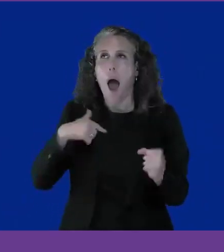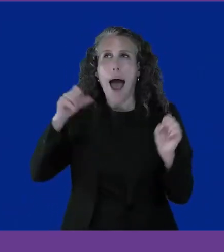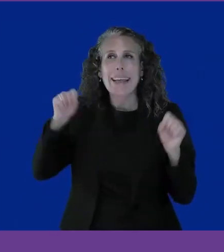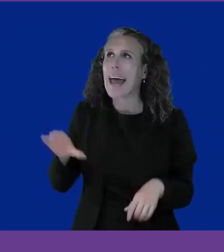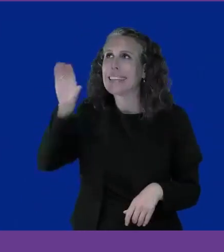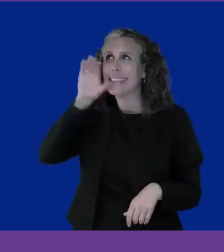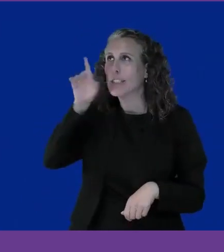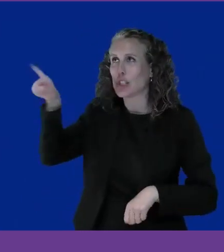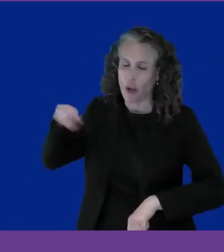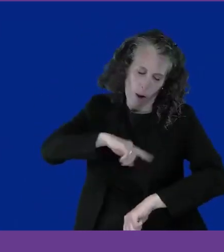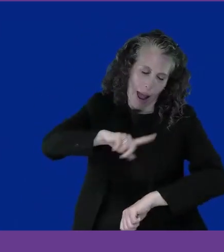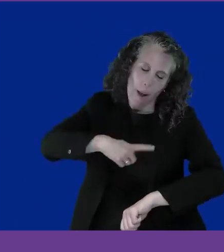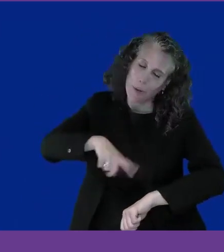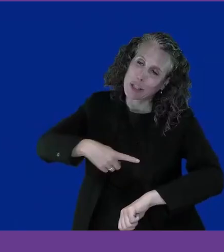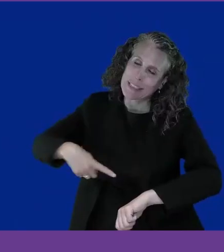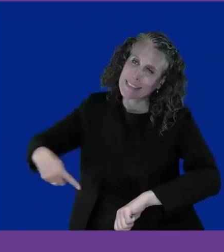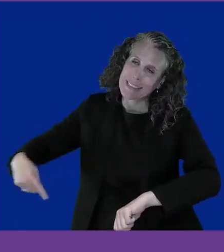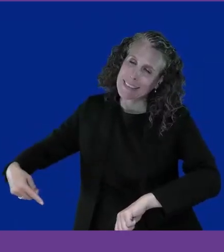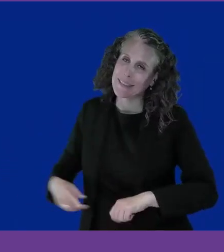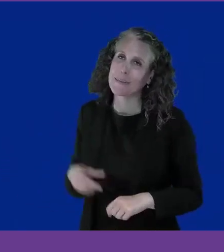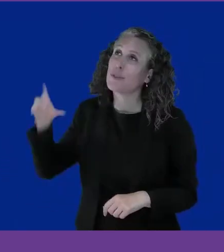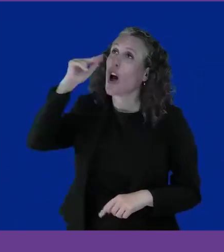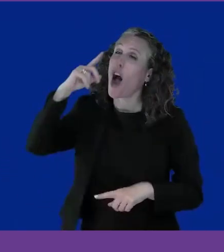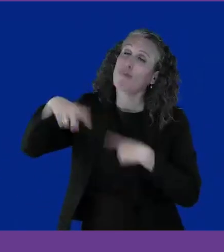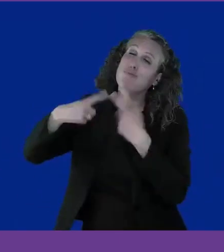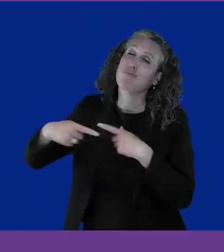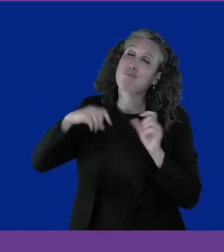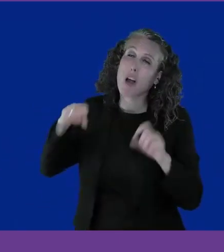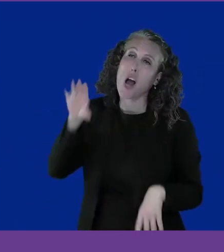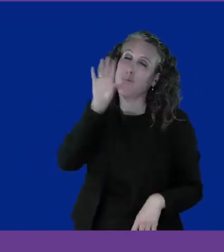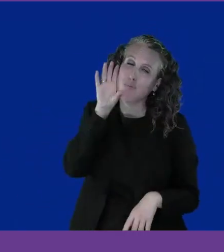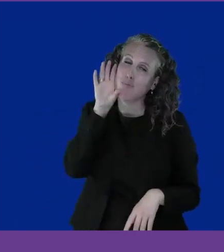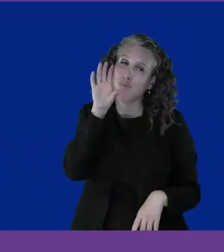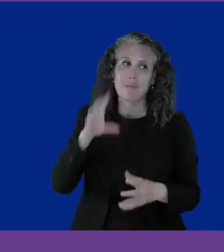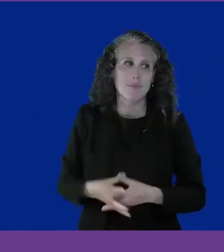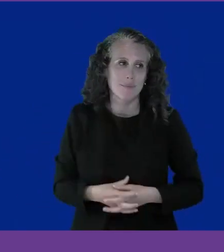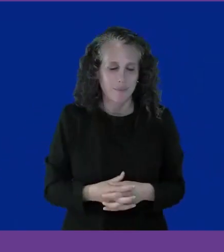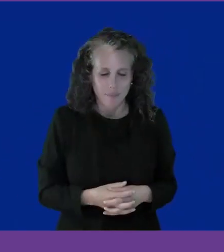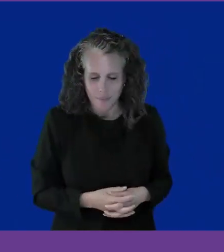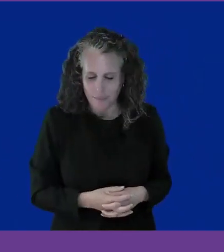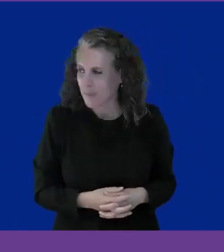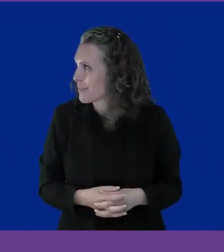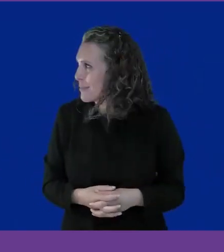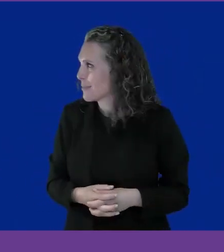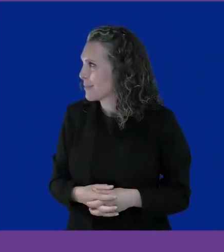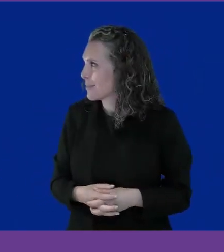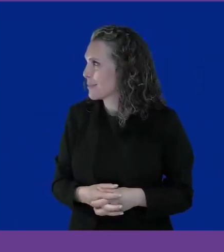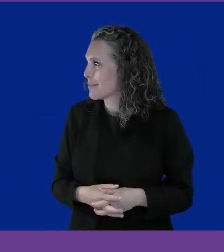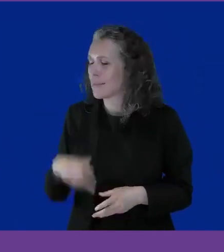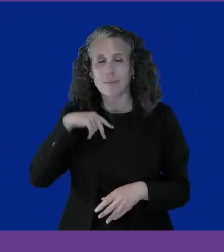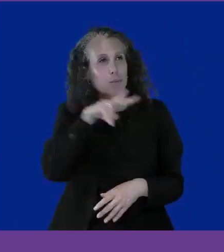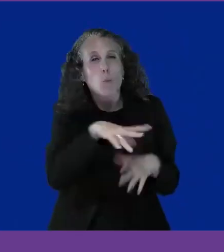much. And in particular, seeing this innovative aspects for the possibility